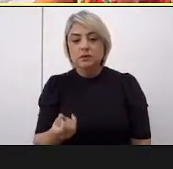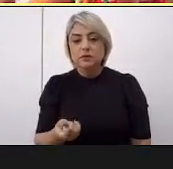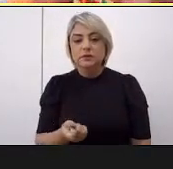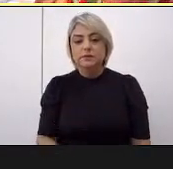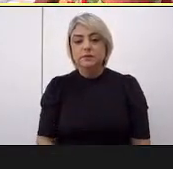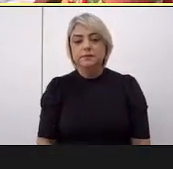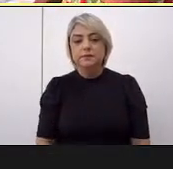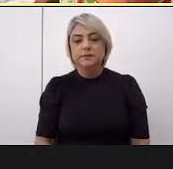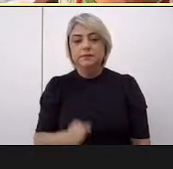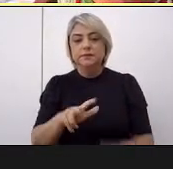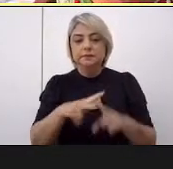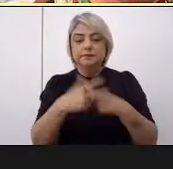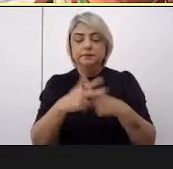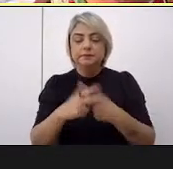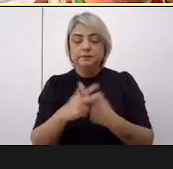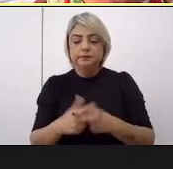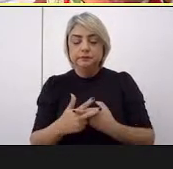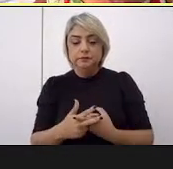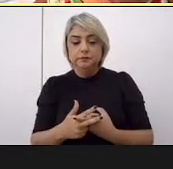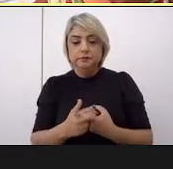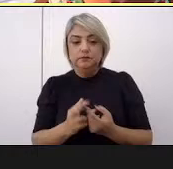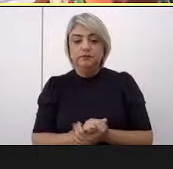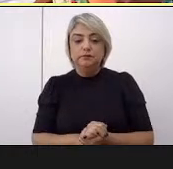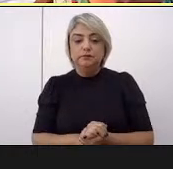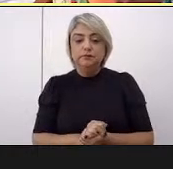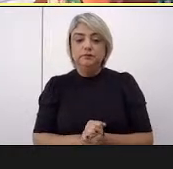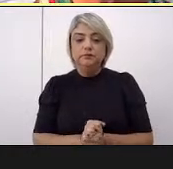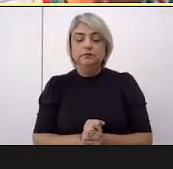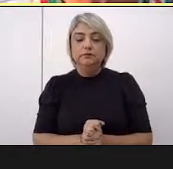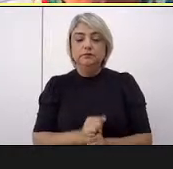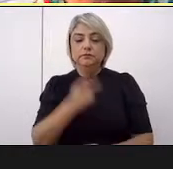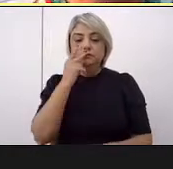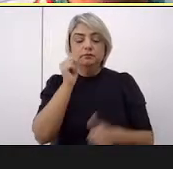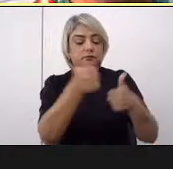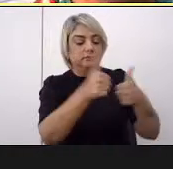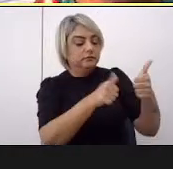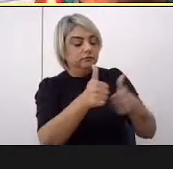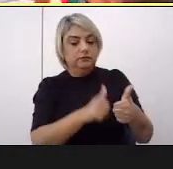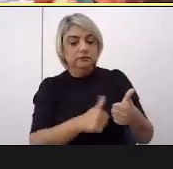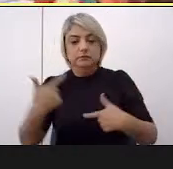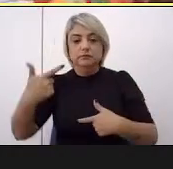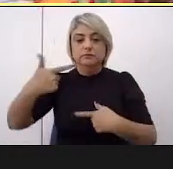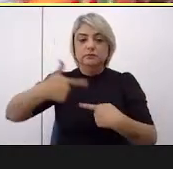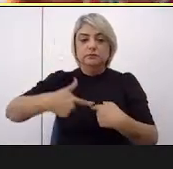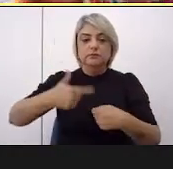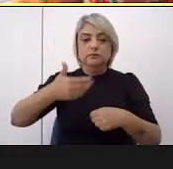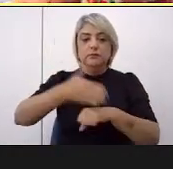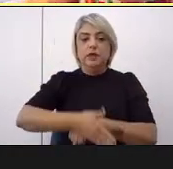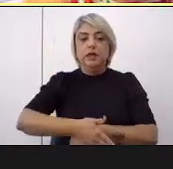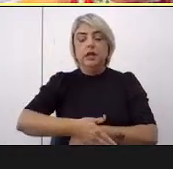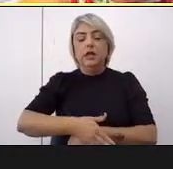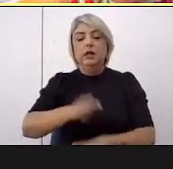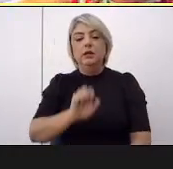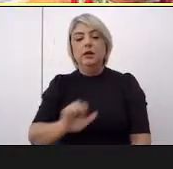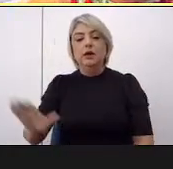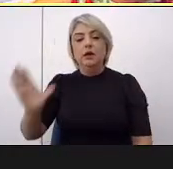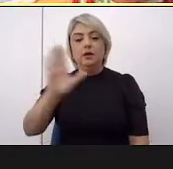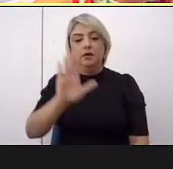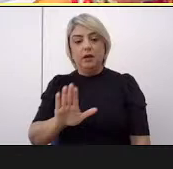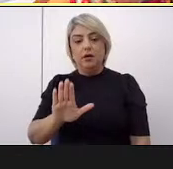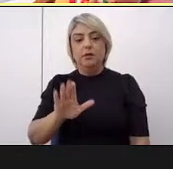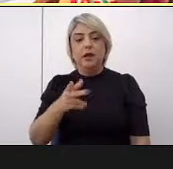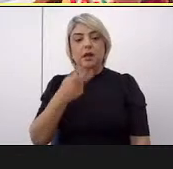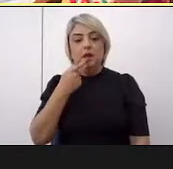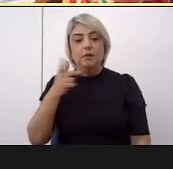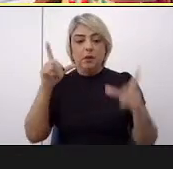biofuel, which can enter the European market. So this is my conclusion. You can